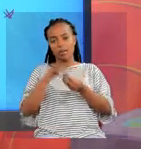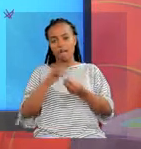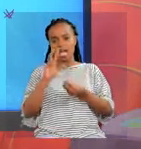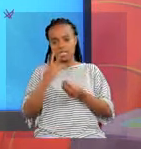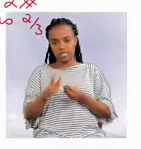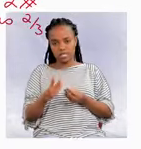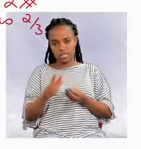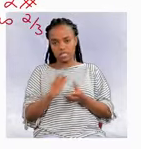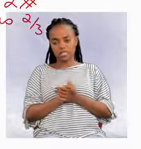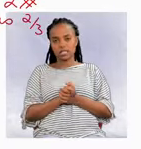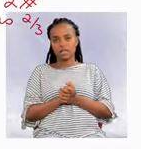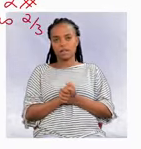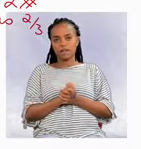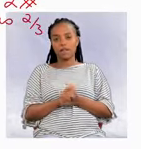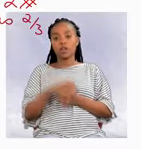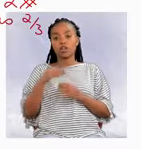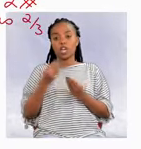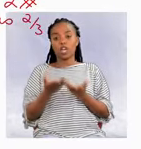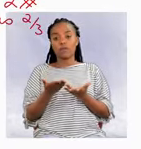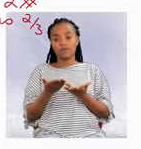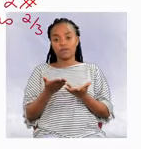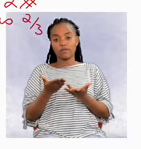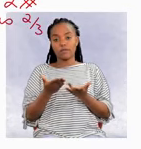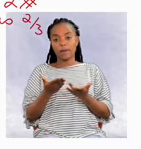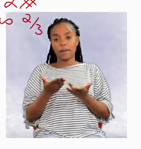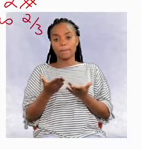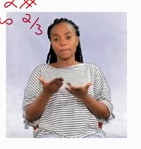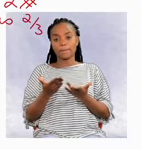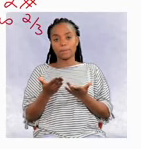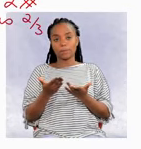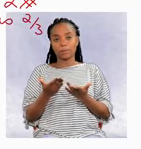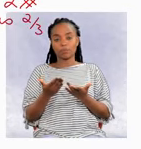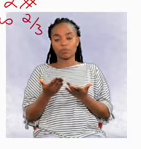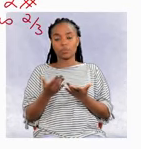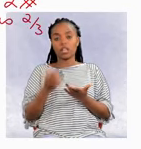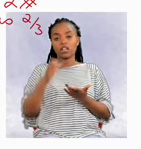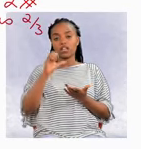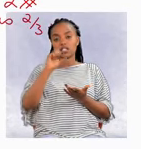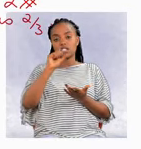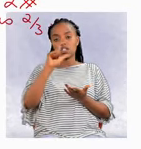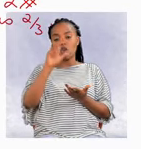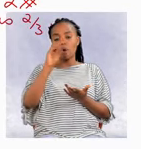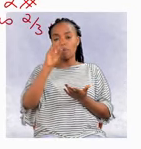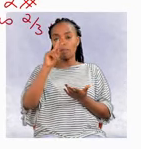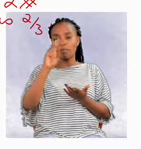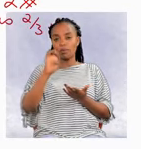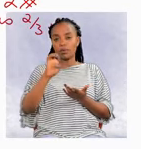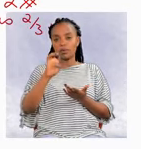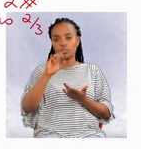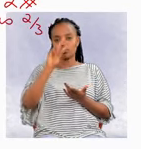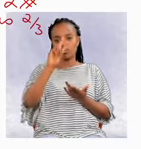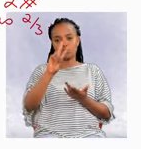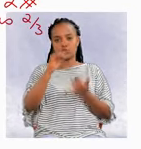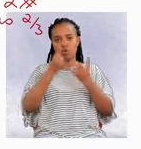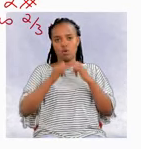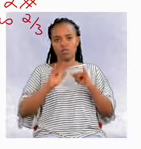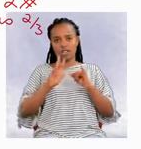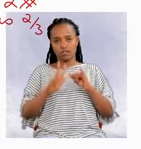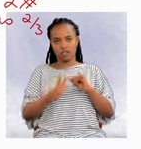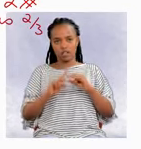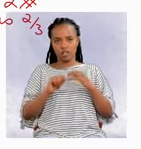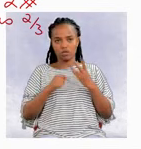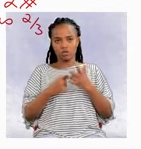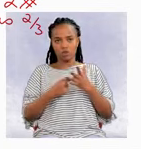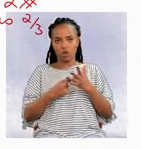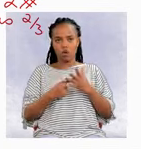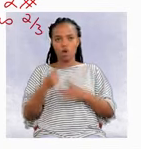gives you the slope 2 over 3. it gives you the slope 2 over 3. Therefore,